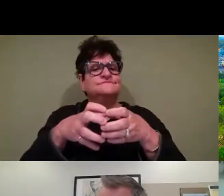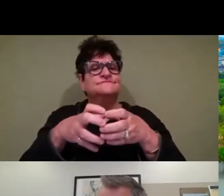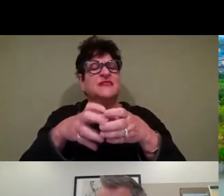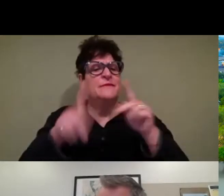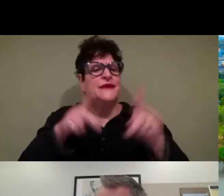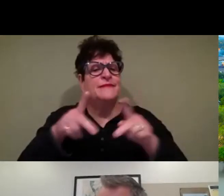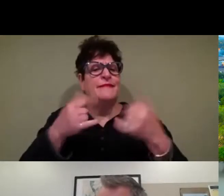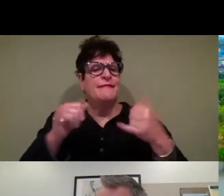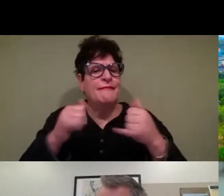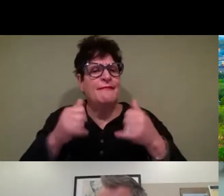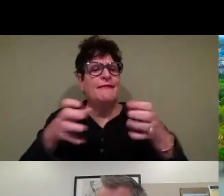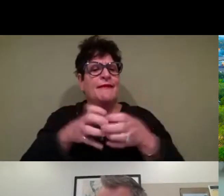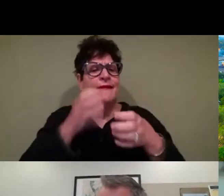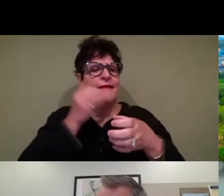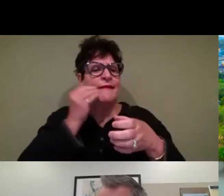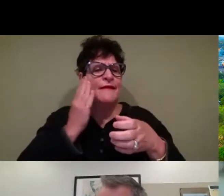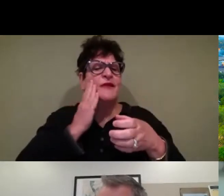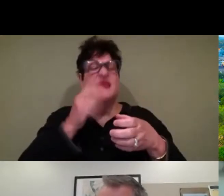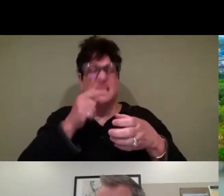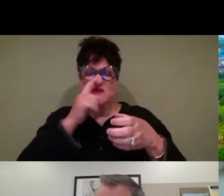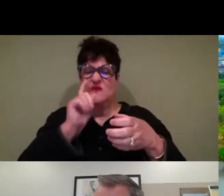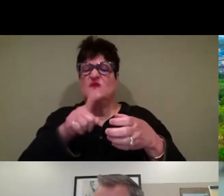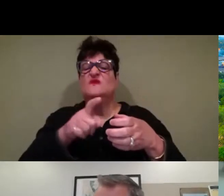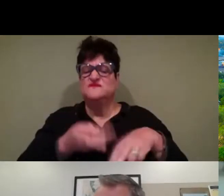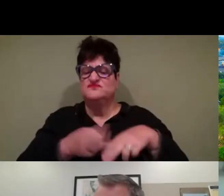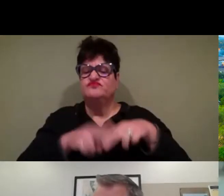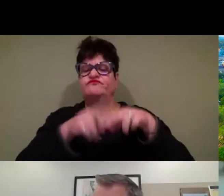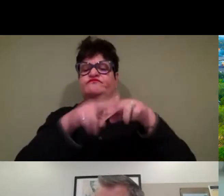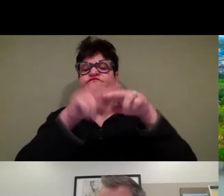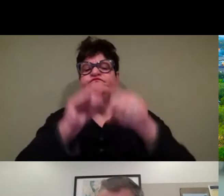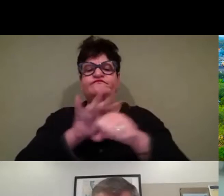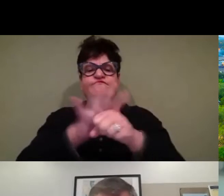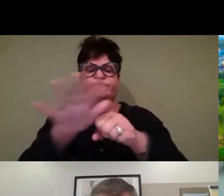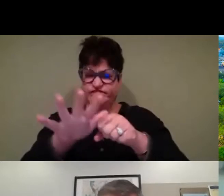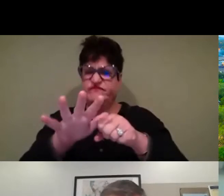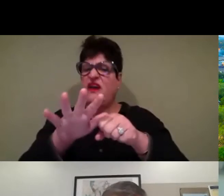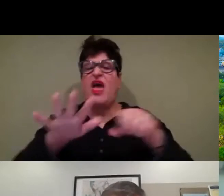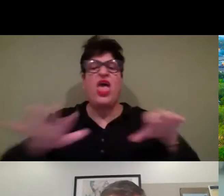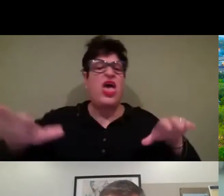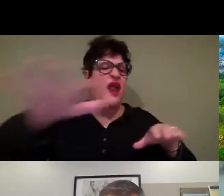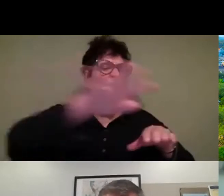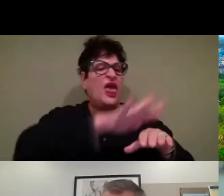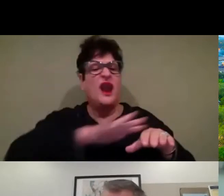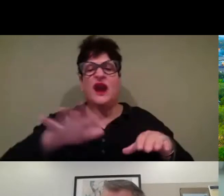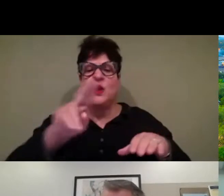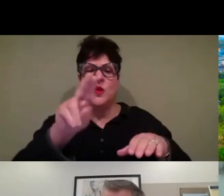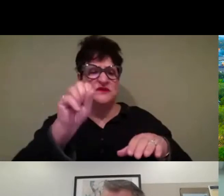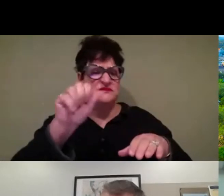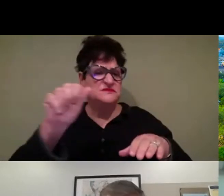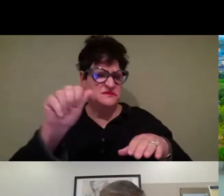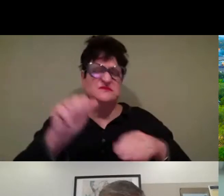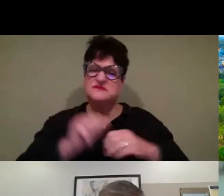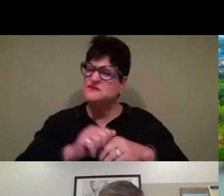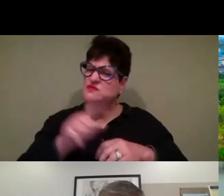of cases that we're seeing around the nation. So people just have to be really careful and continue to be vigilant.